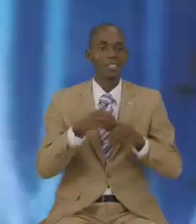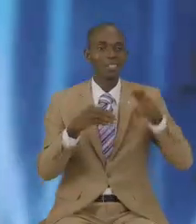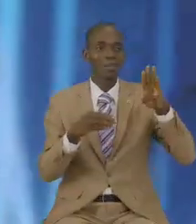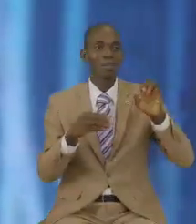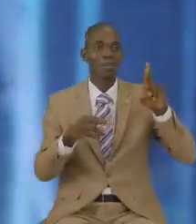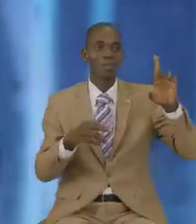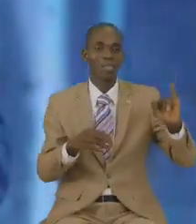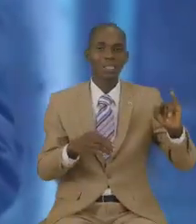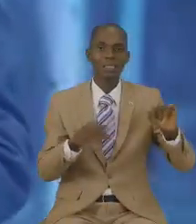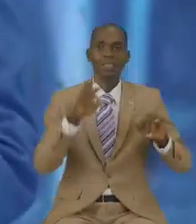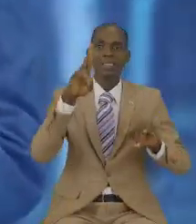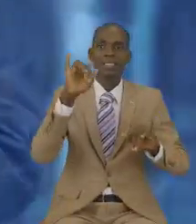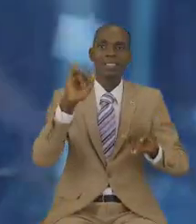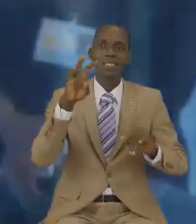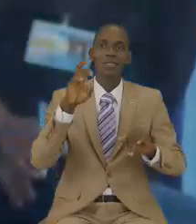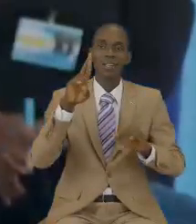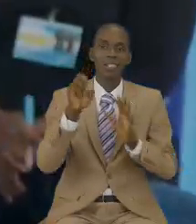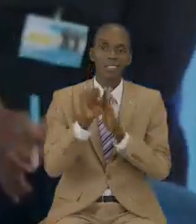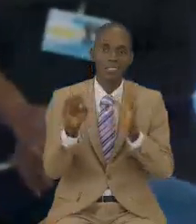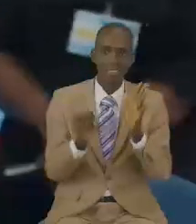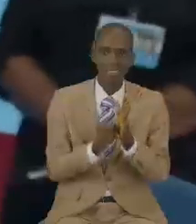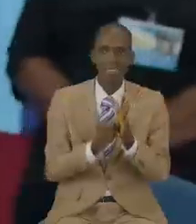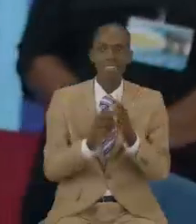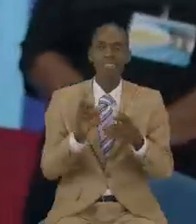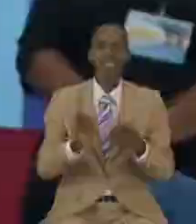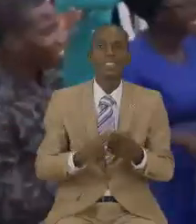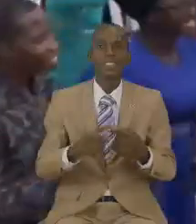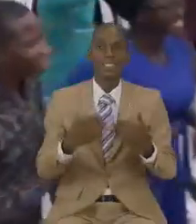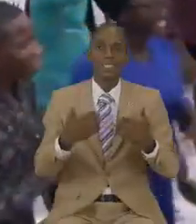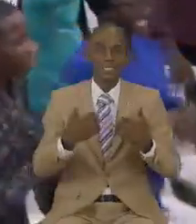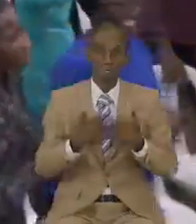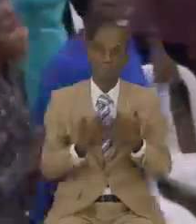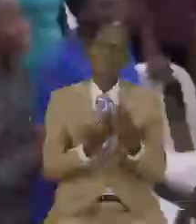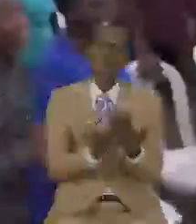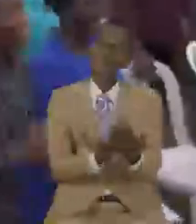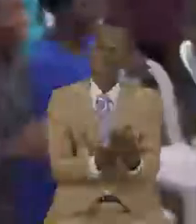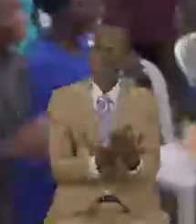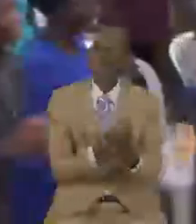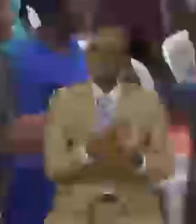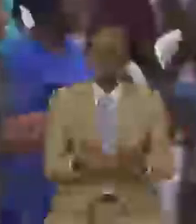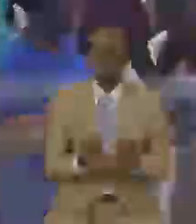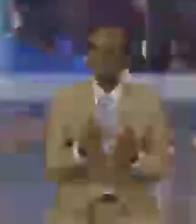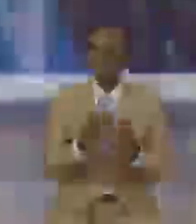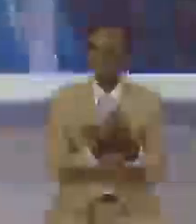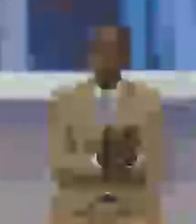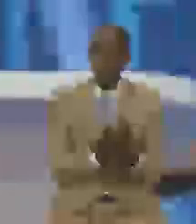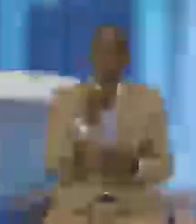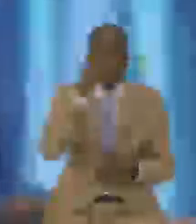River State to her. Hold on, hold on.